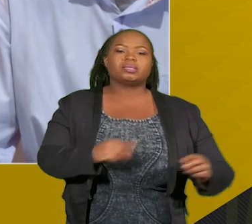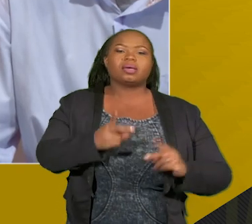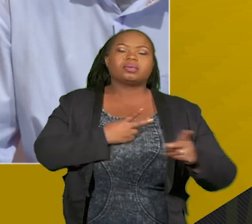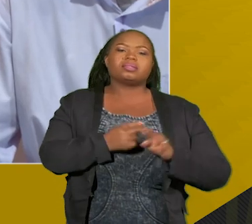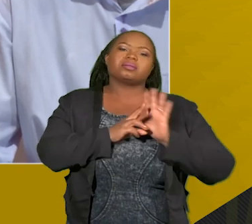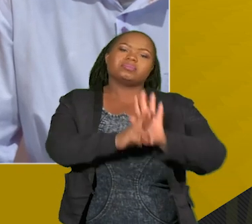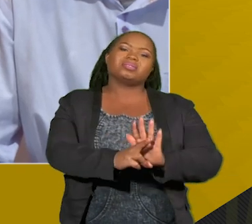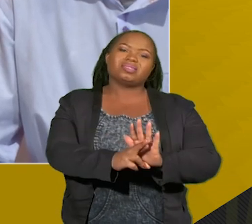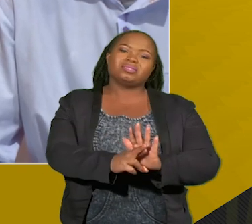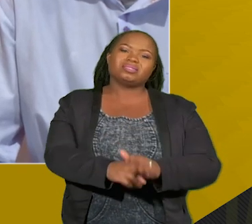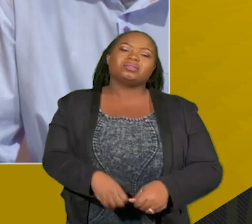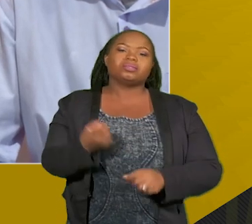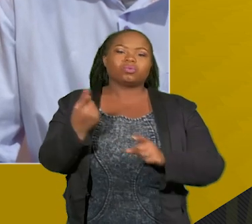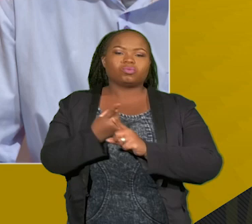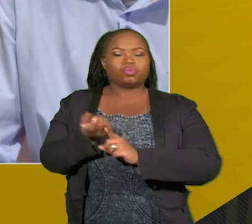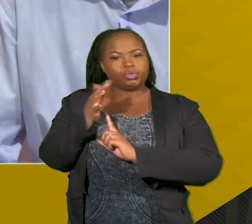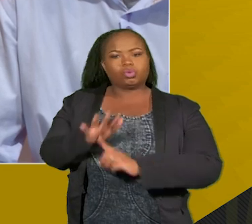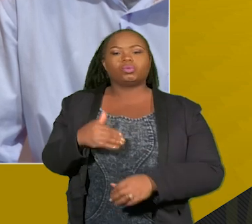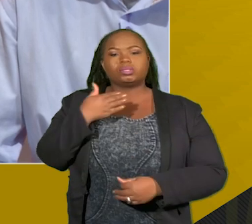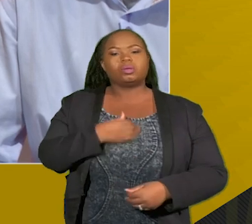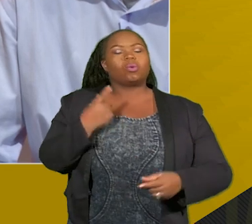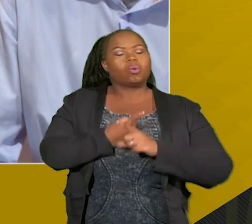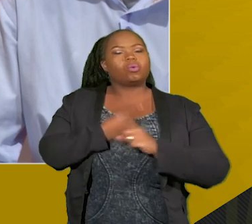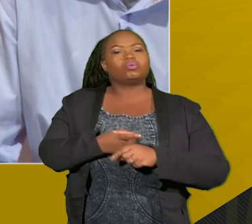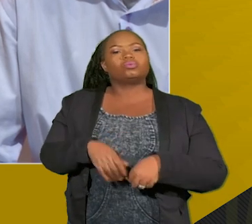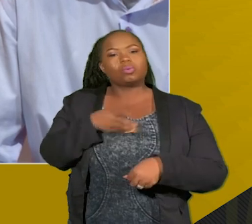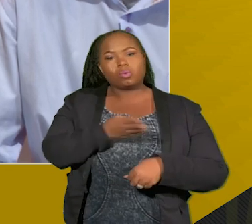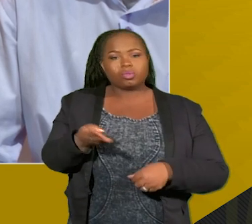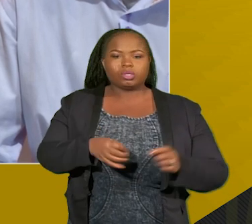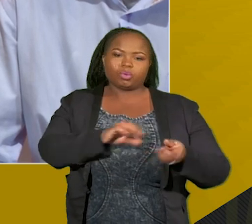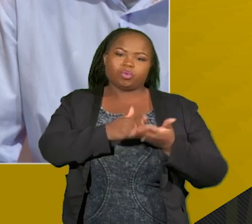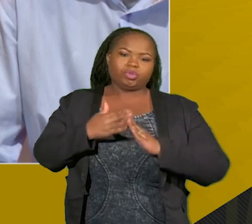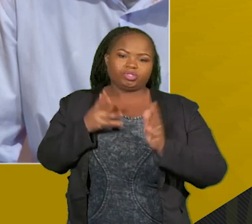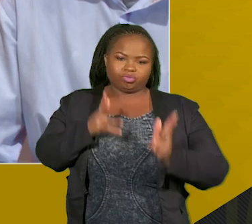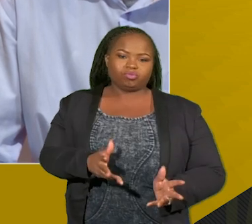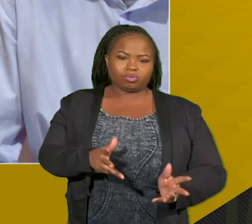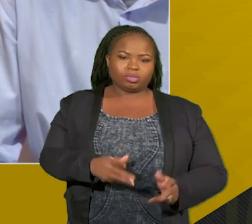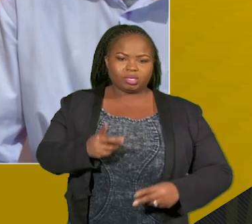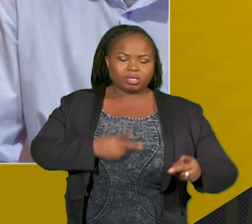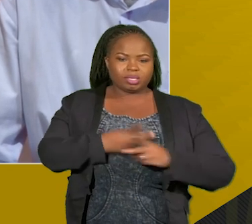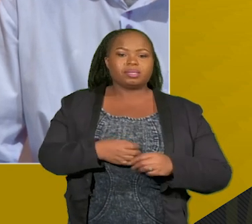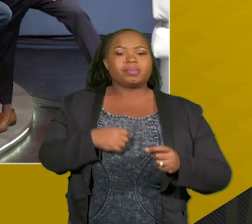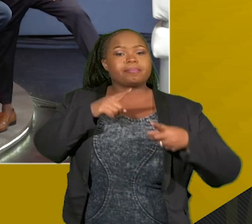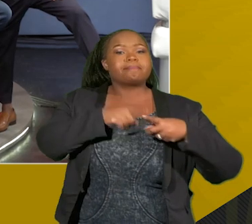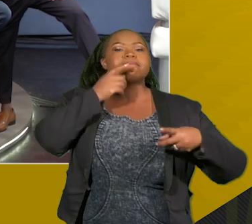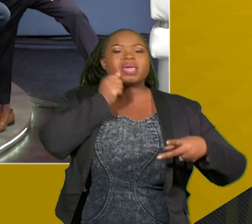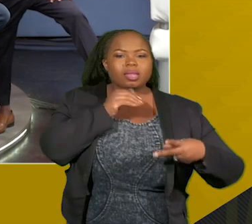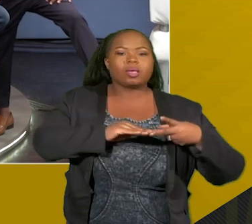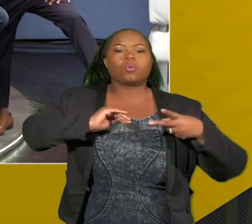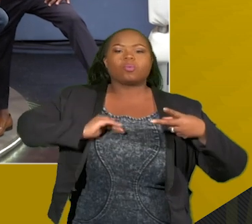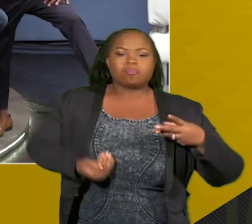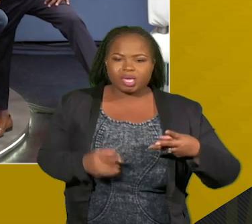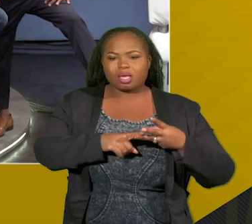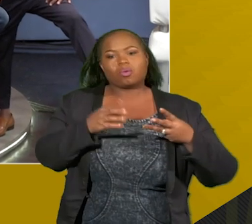only represent in their reflection of a broken and a harmed and harmful society. And the society is made up of men, women,